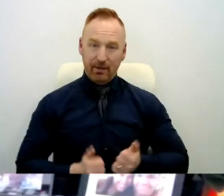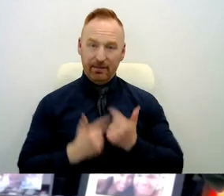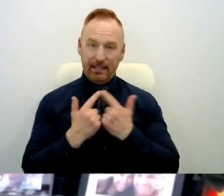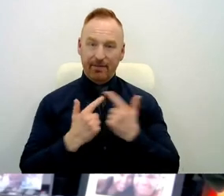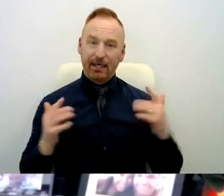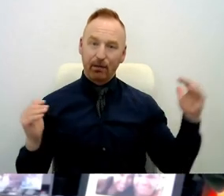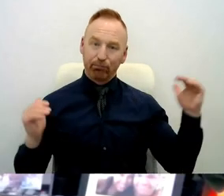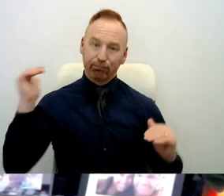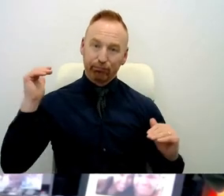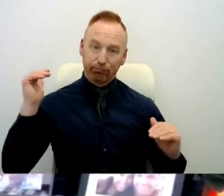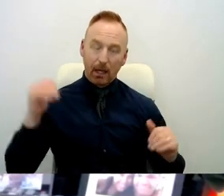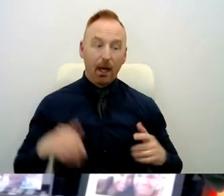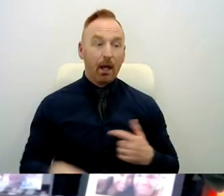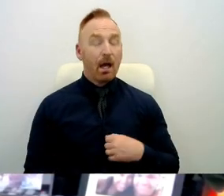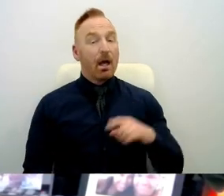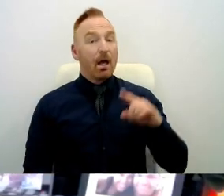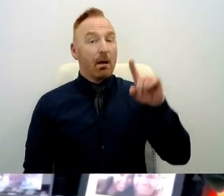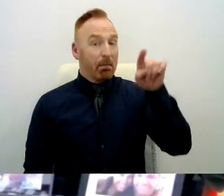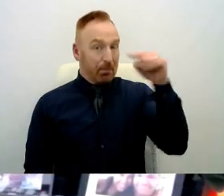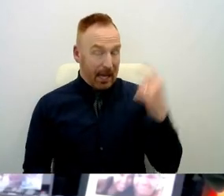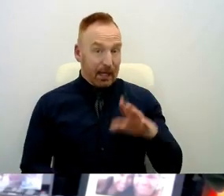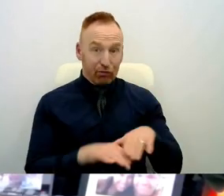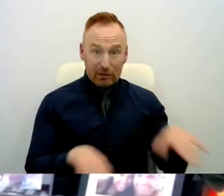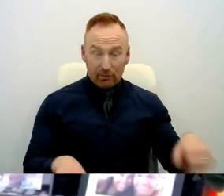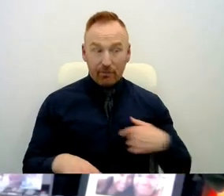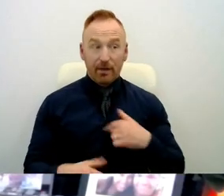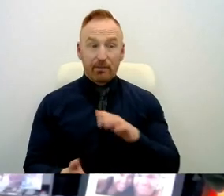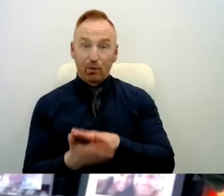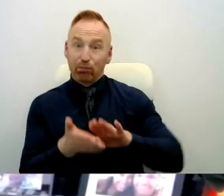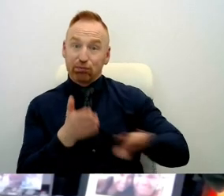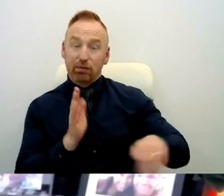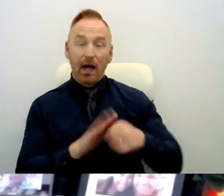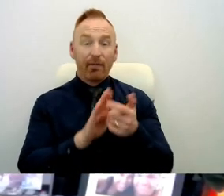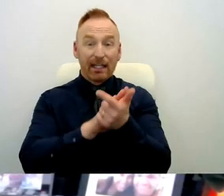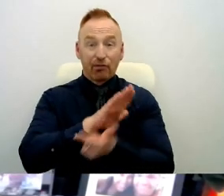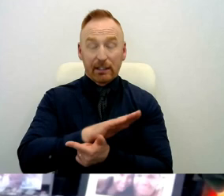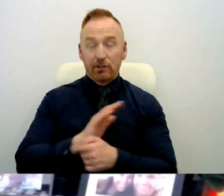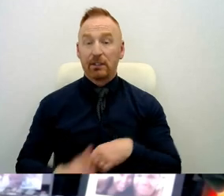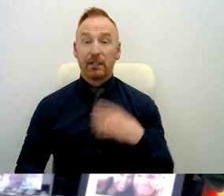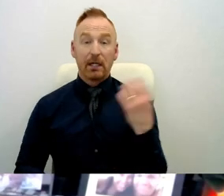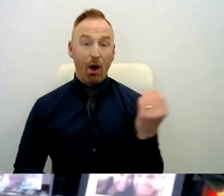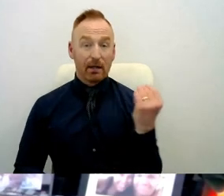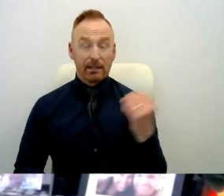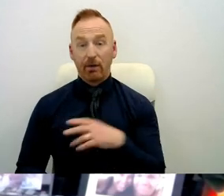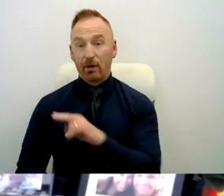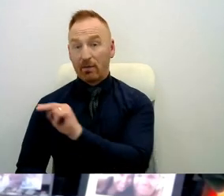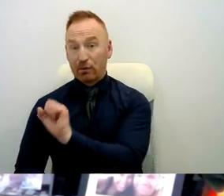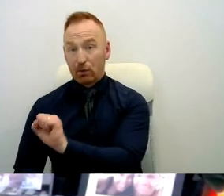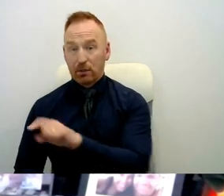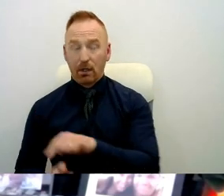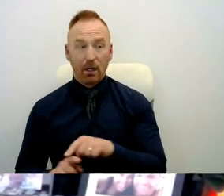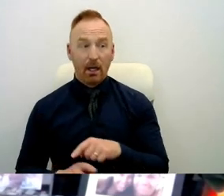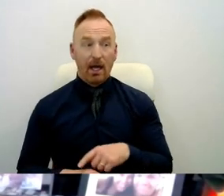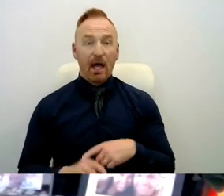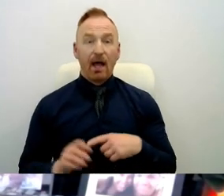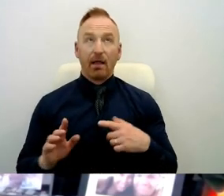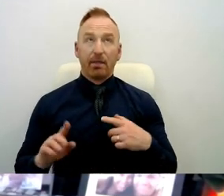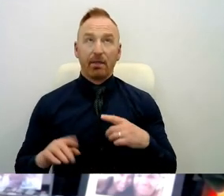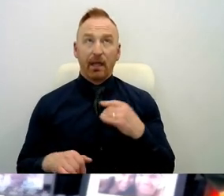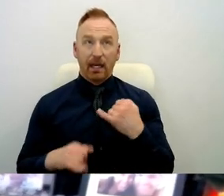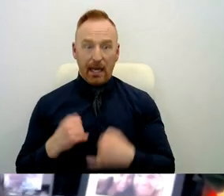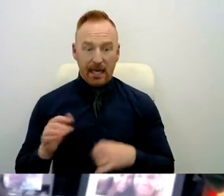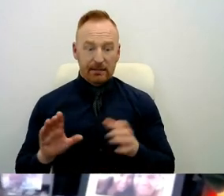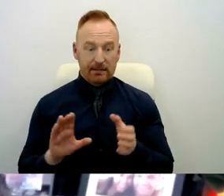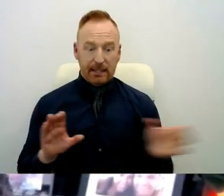Similarly, Black children were excluded from white school by way of legislation in Ontario and Nova Scotia. The last school,